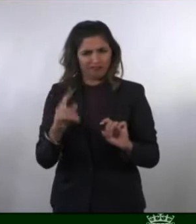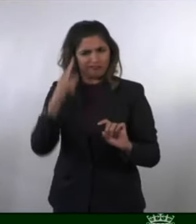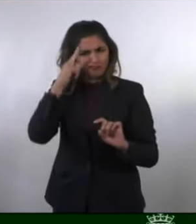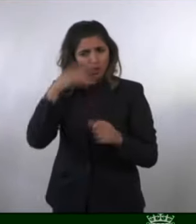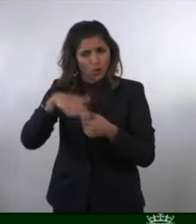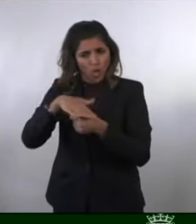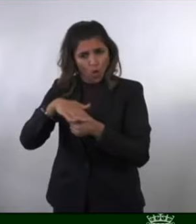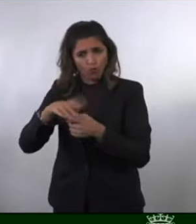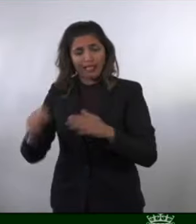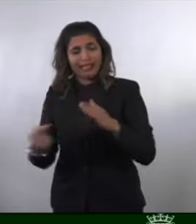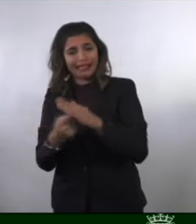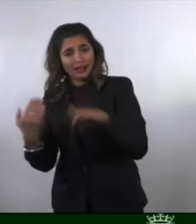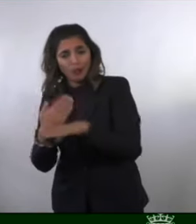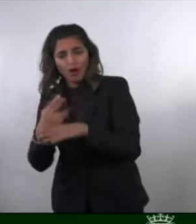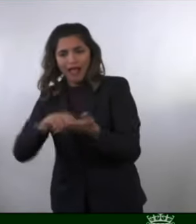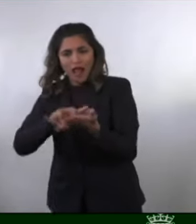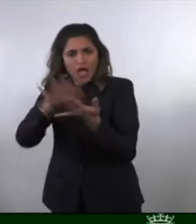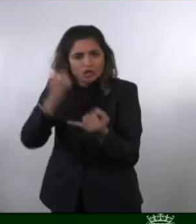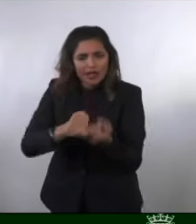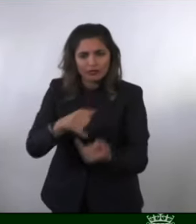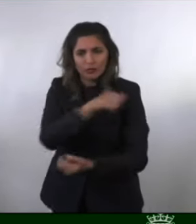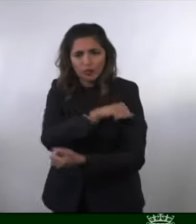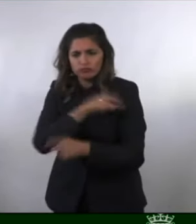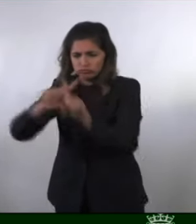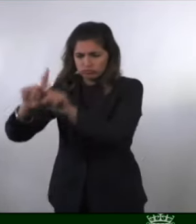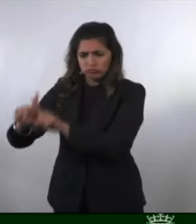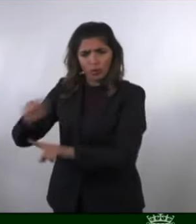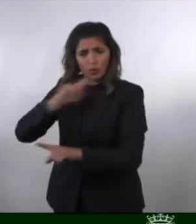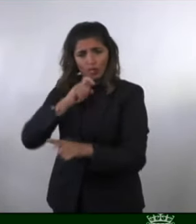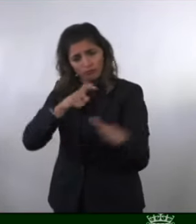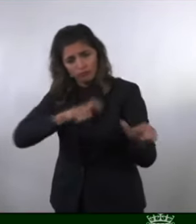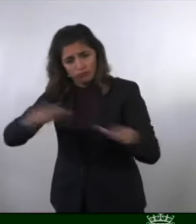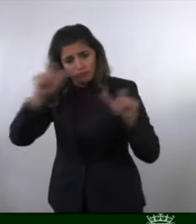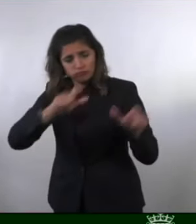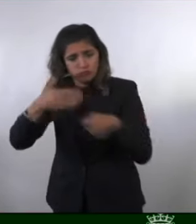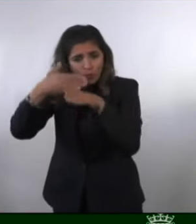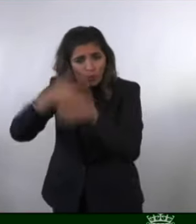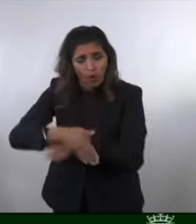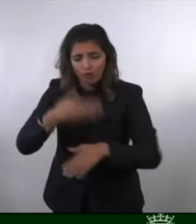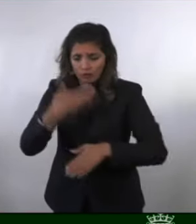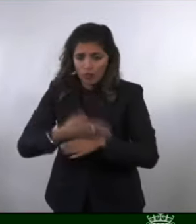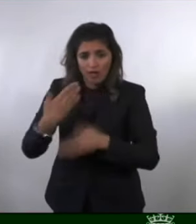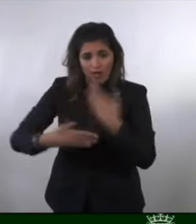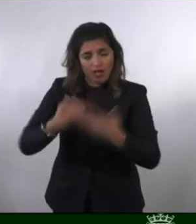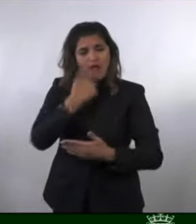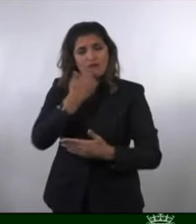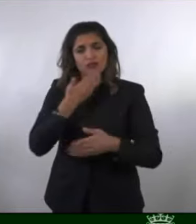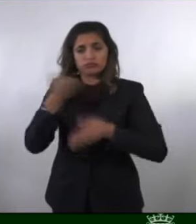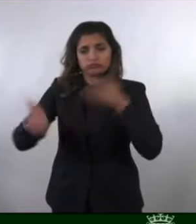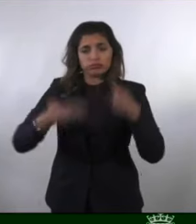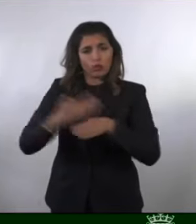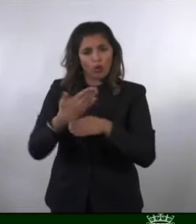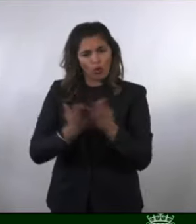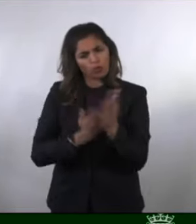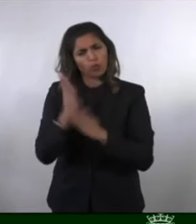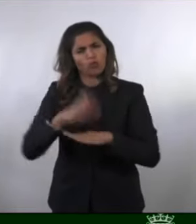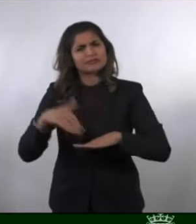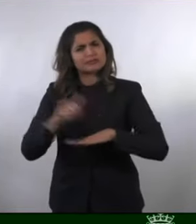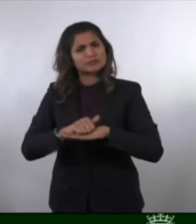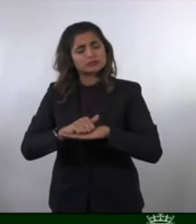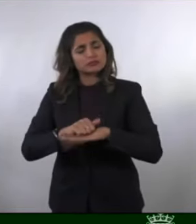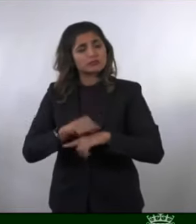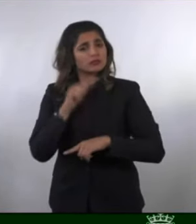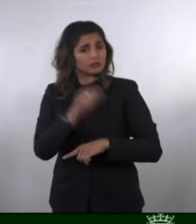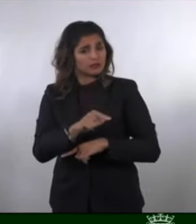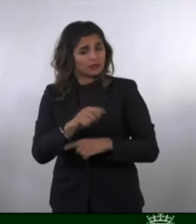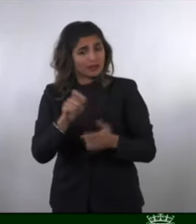running. Despite this, the Chancellor is apparently set to freeze their pay. Will the Prime Minister order the Chancellor to reverse